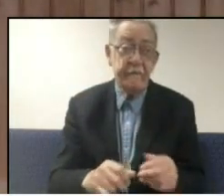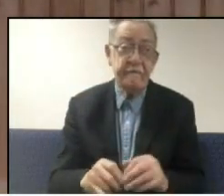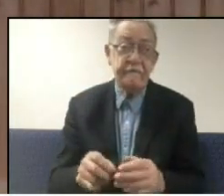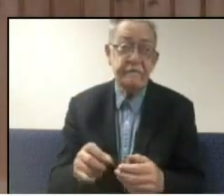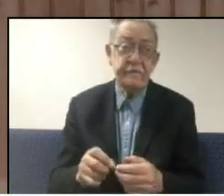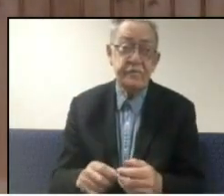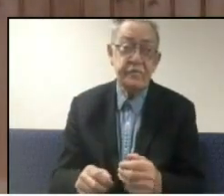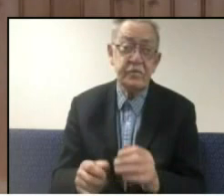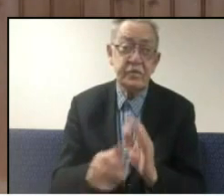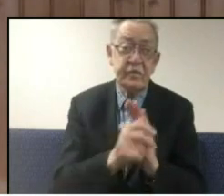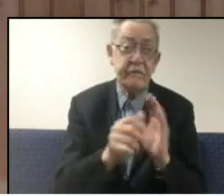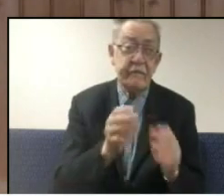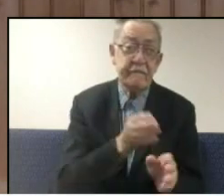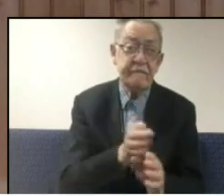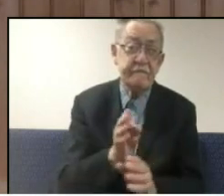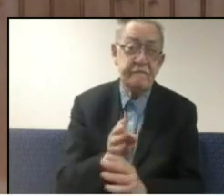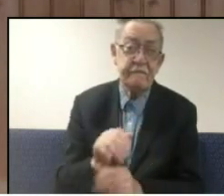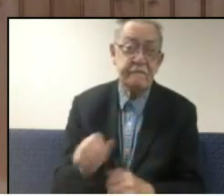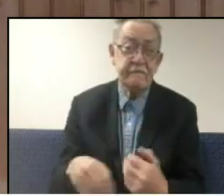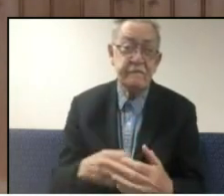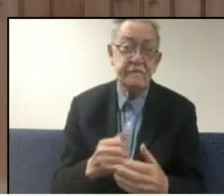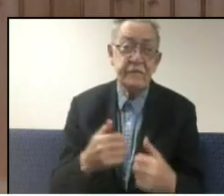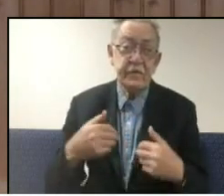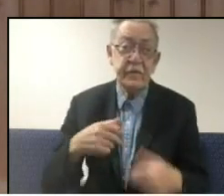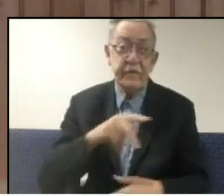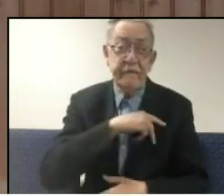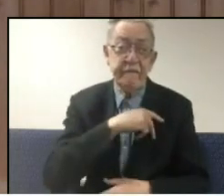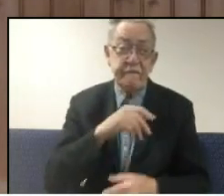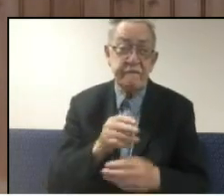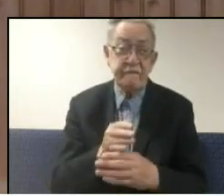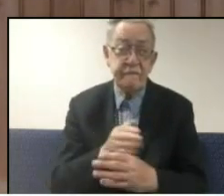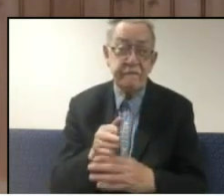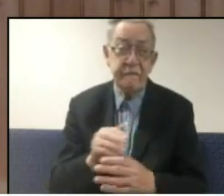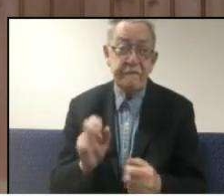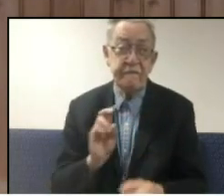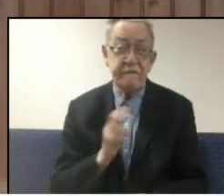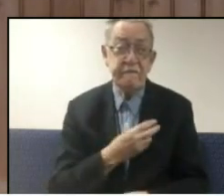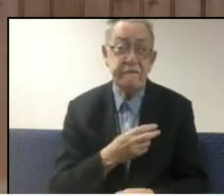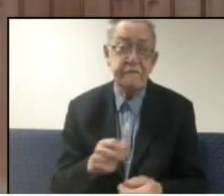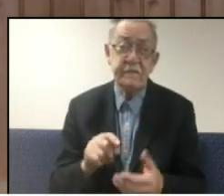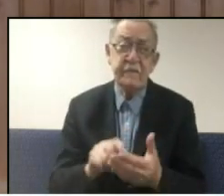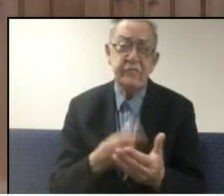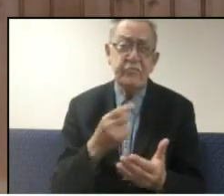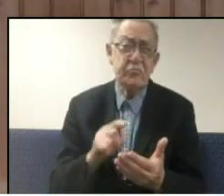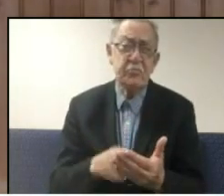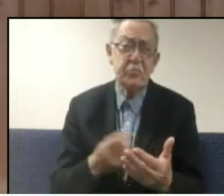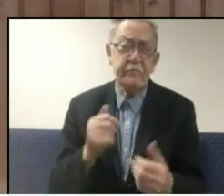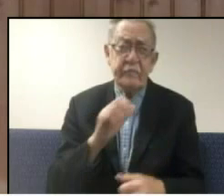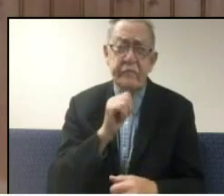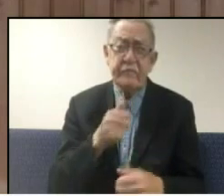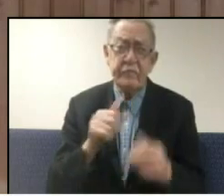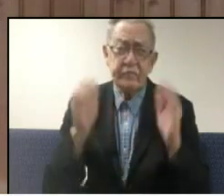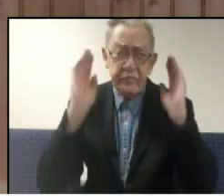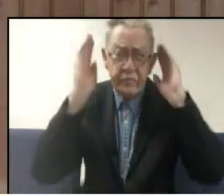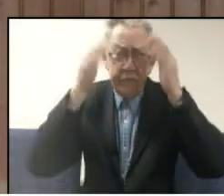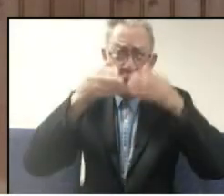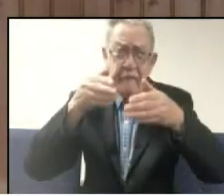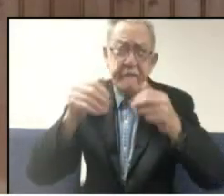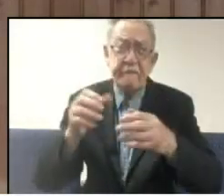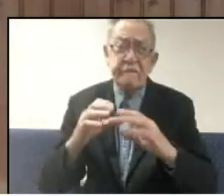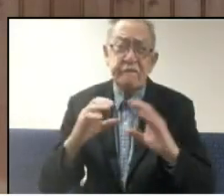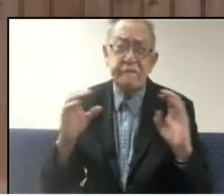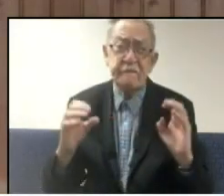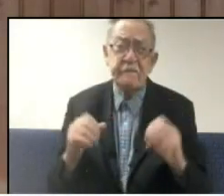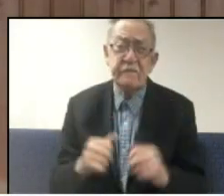things. But what Paul shares with us, and sometimes we don't quite focus on as much,